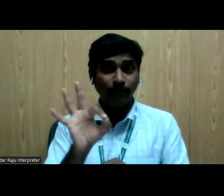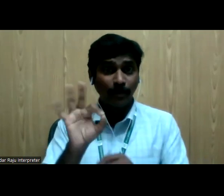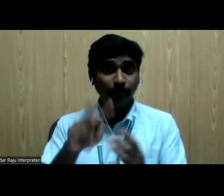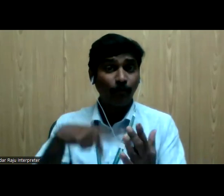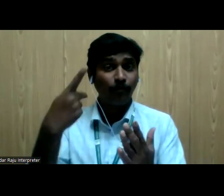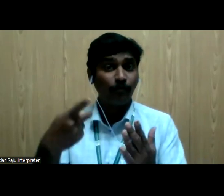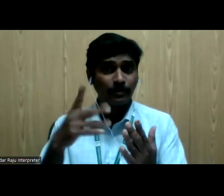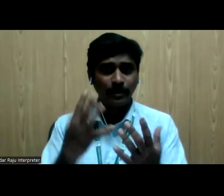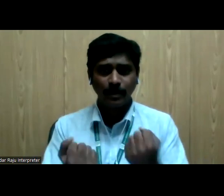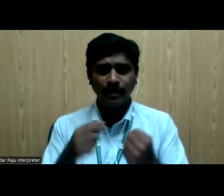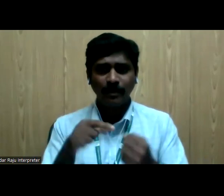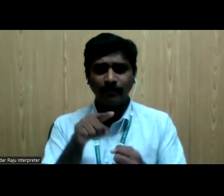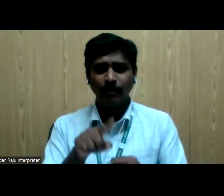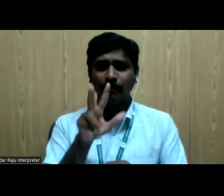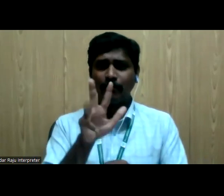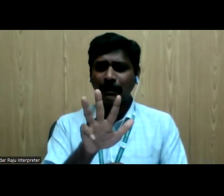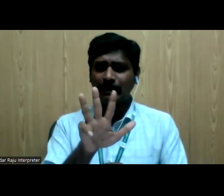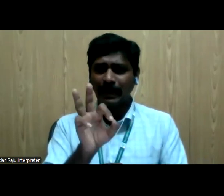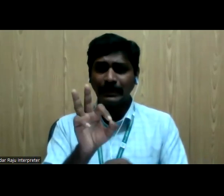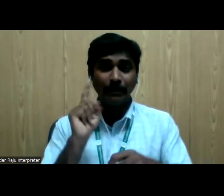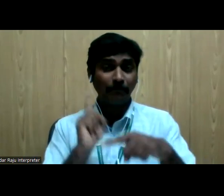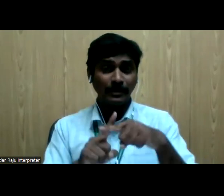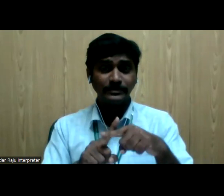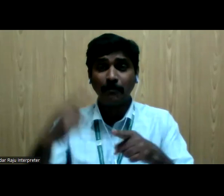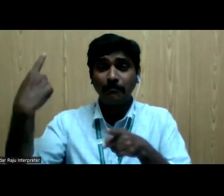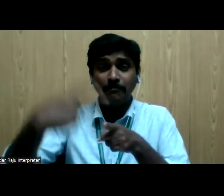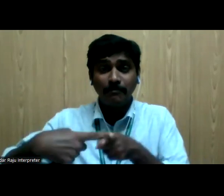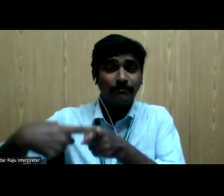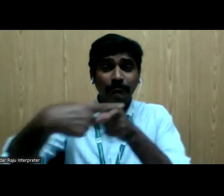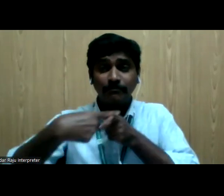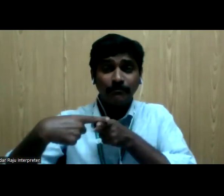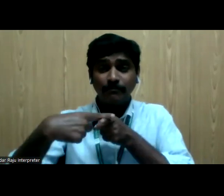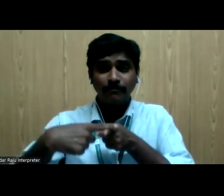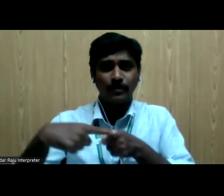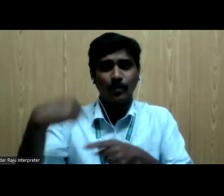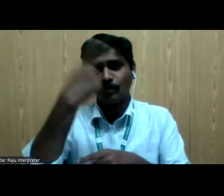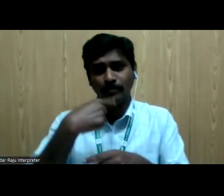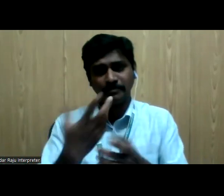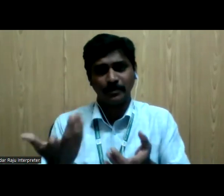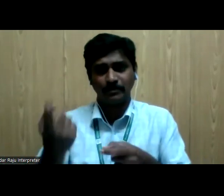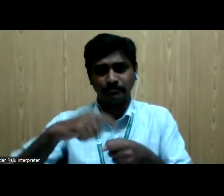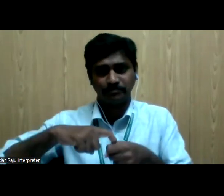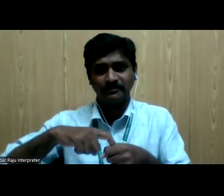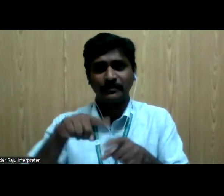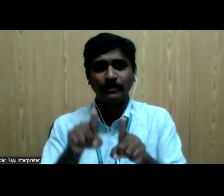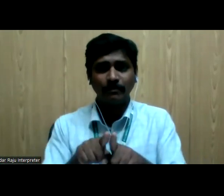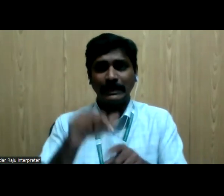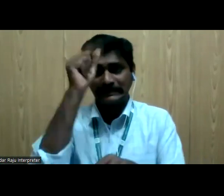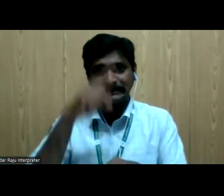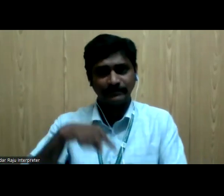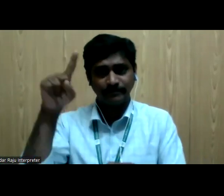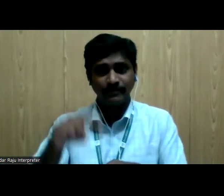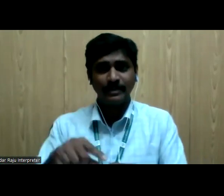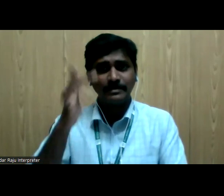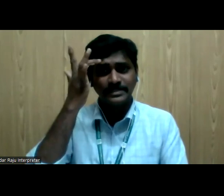the help of 90 plus partner organizations in 11 locations across India. The foundation, under its endeavor